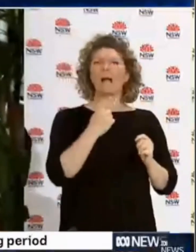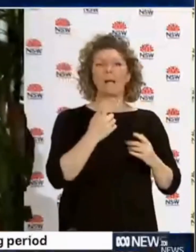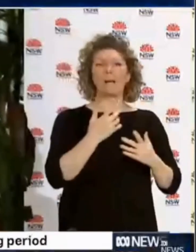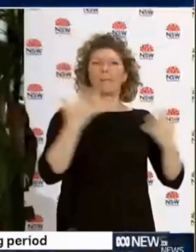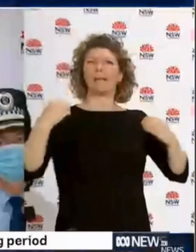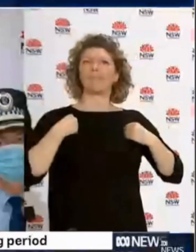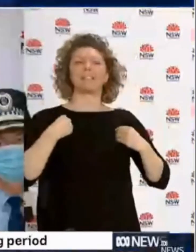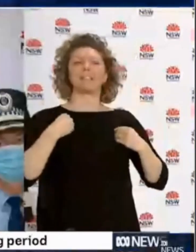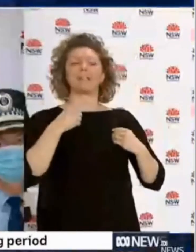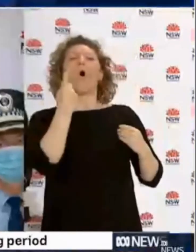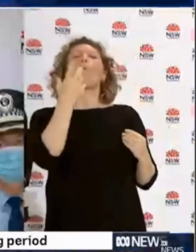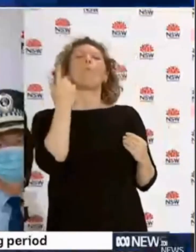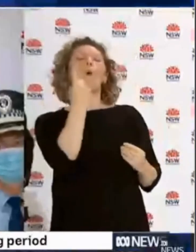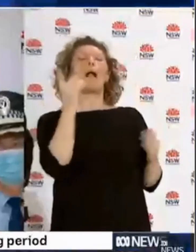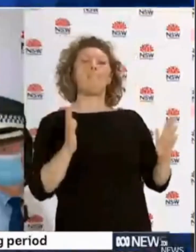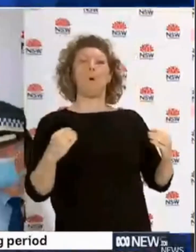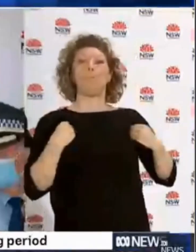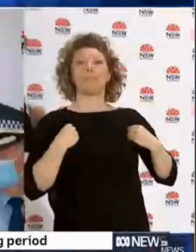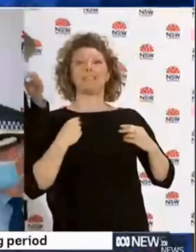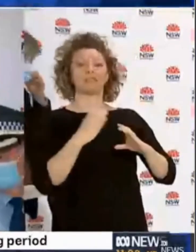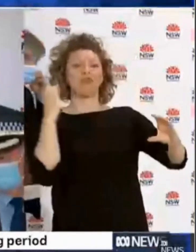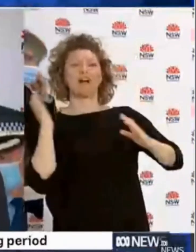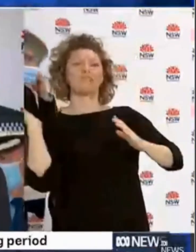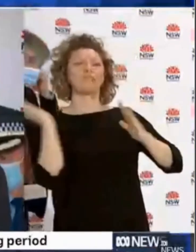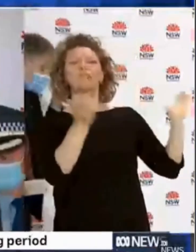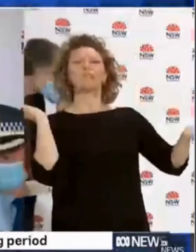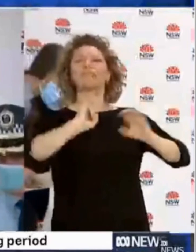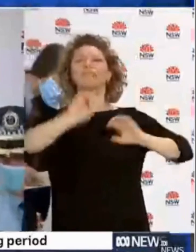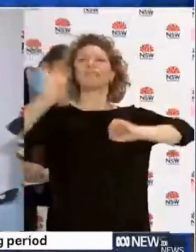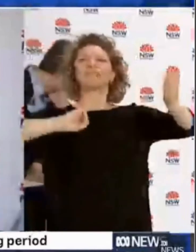on that? I'll ask Dr. McAnulty whether he wants to do that one.